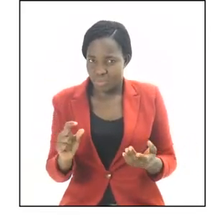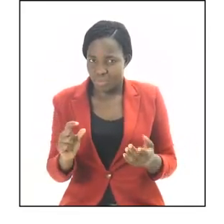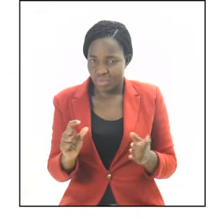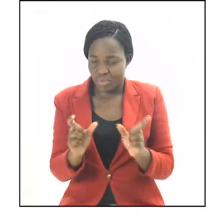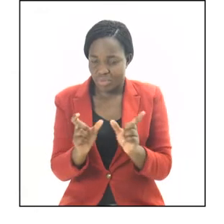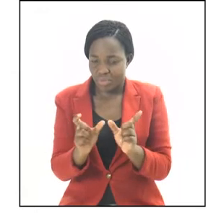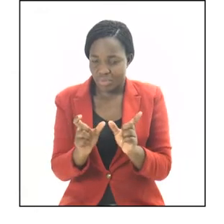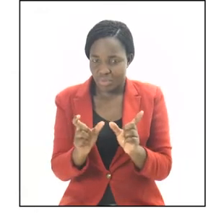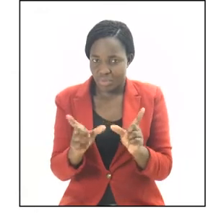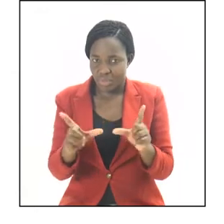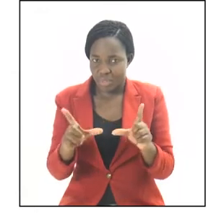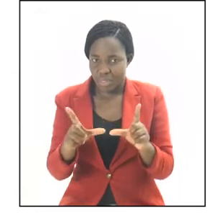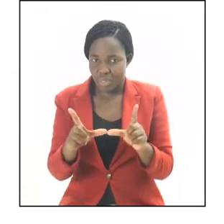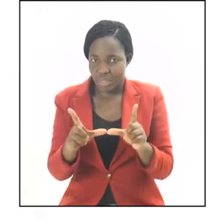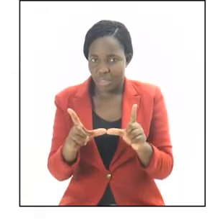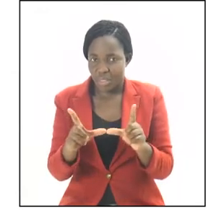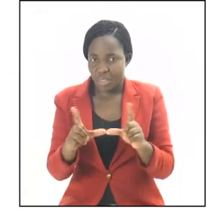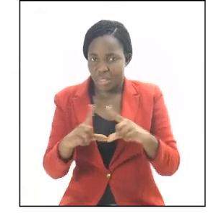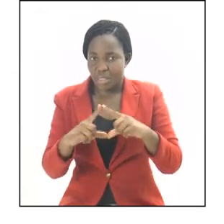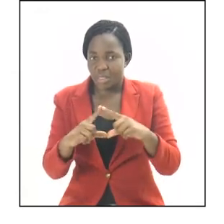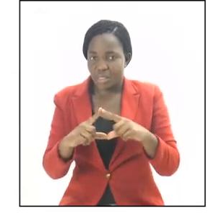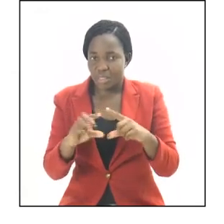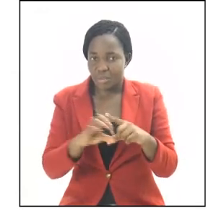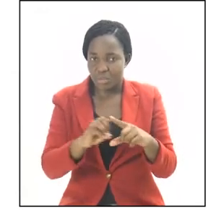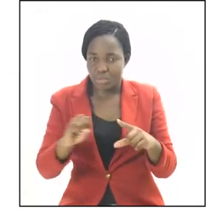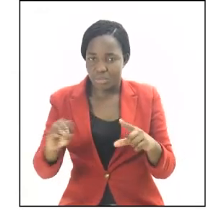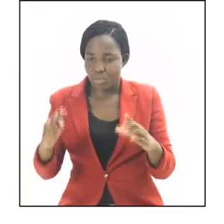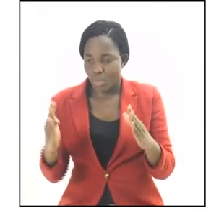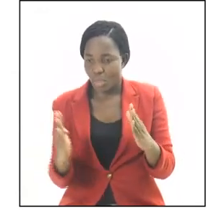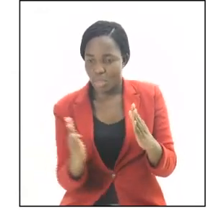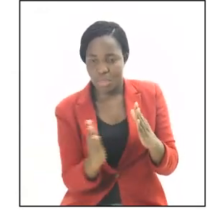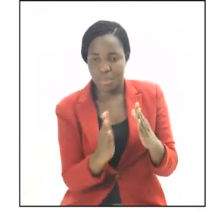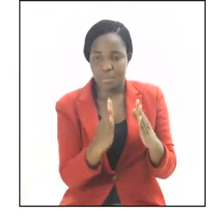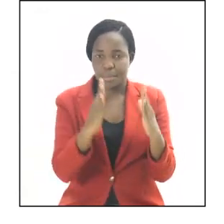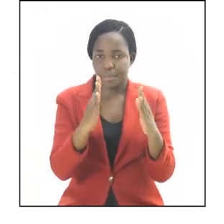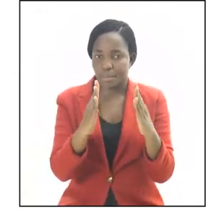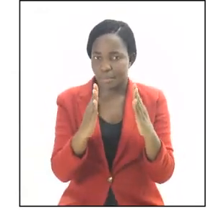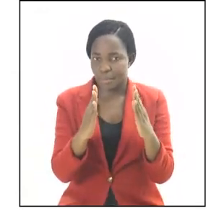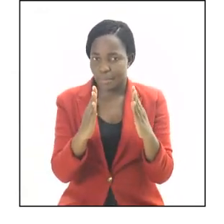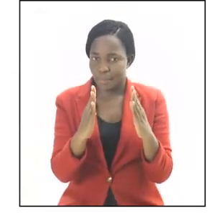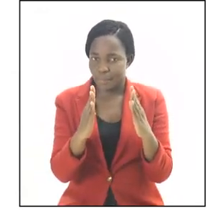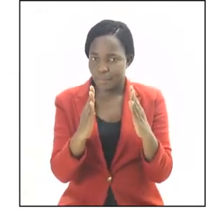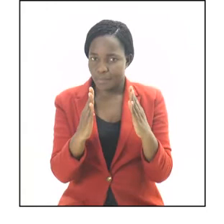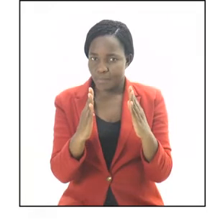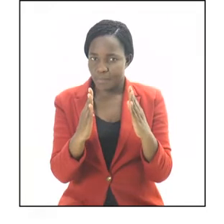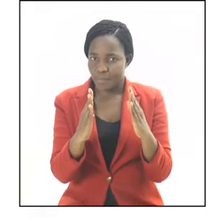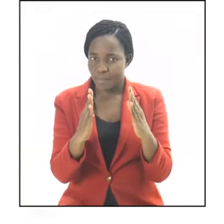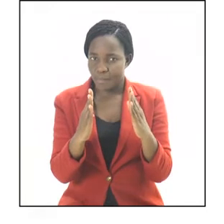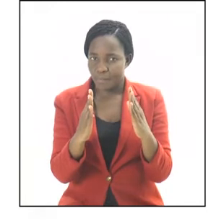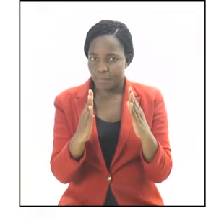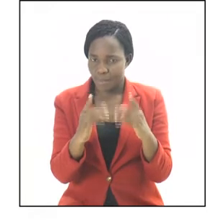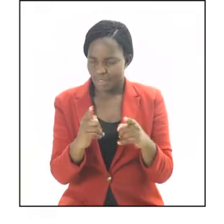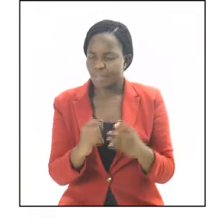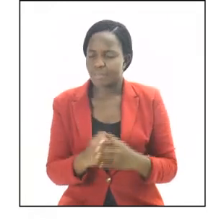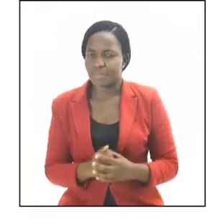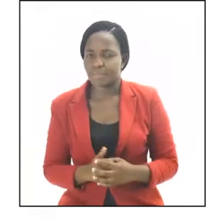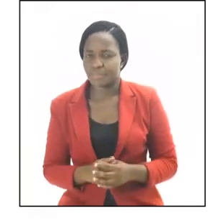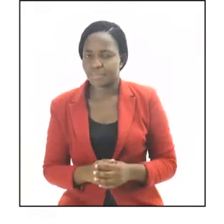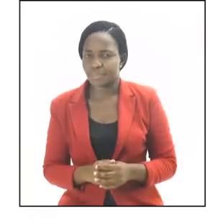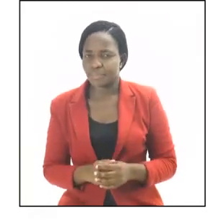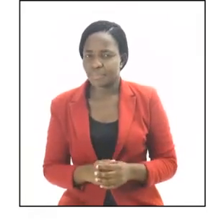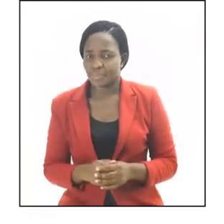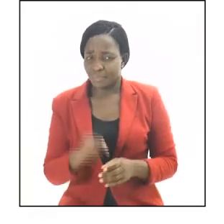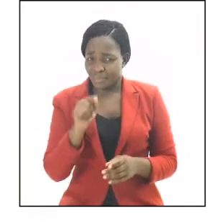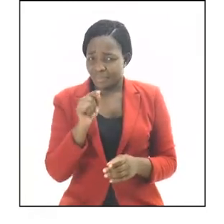that the base is parallel to the original base, an isosceles trapezium is left. An